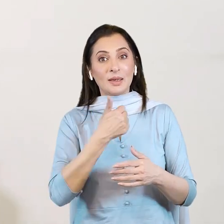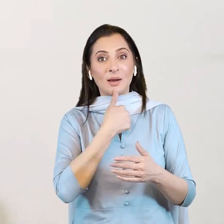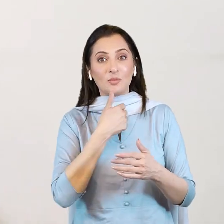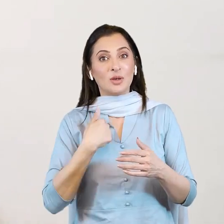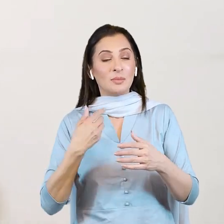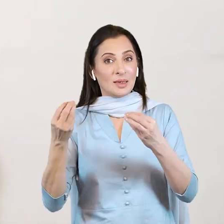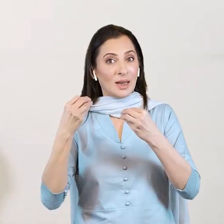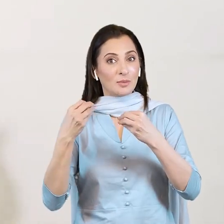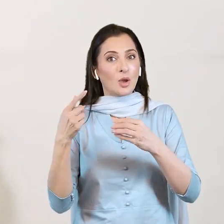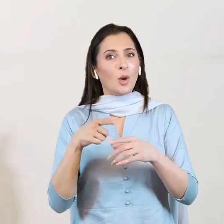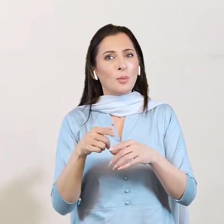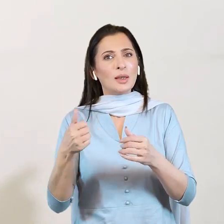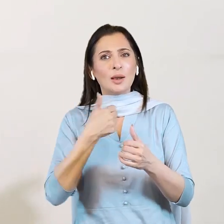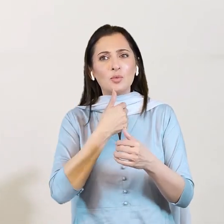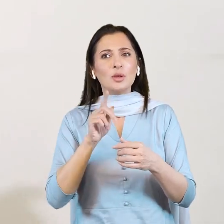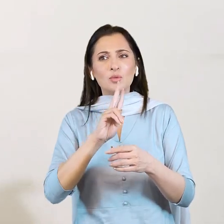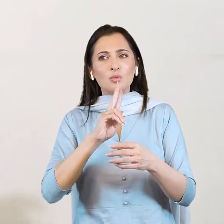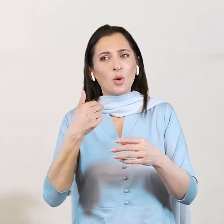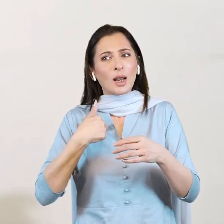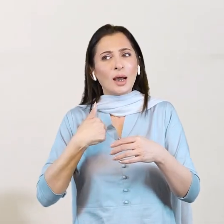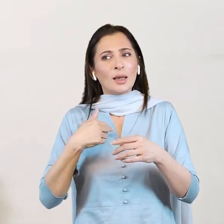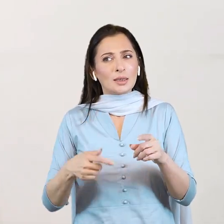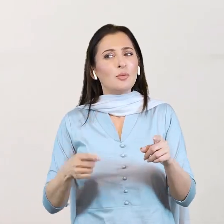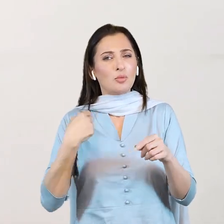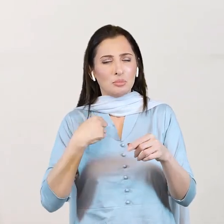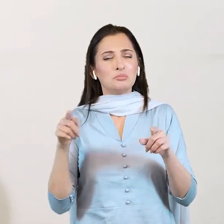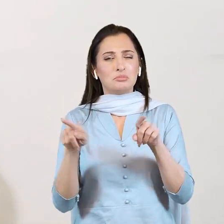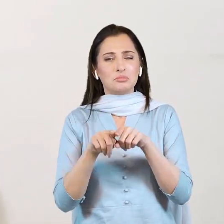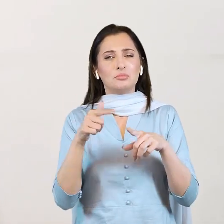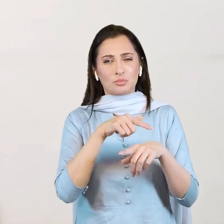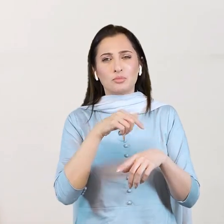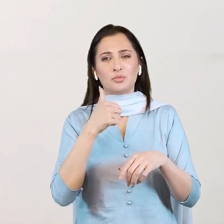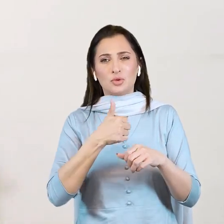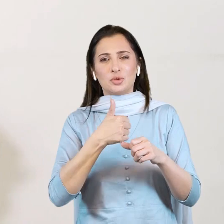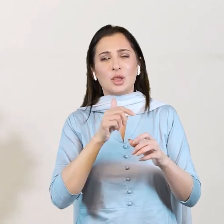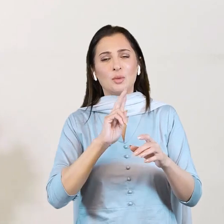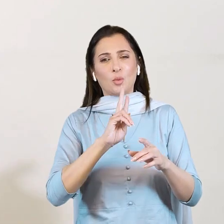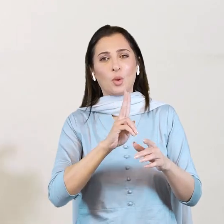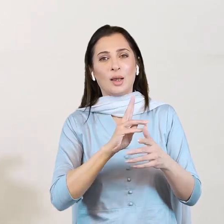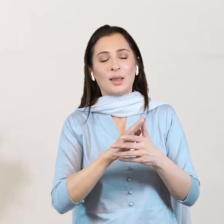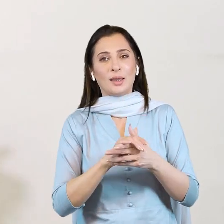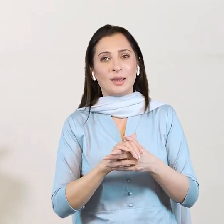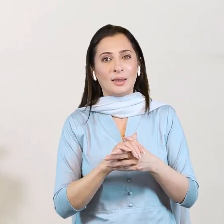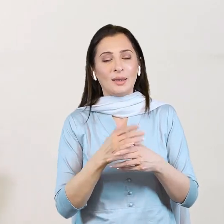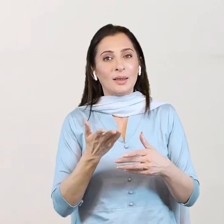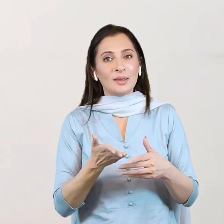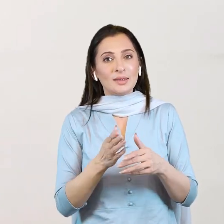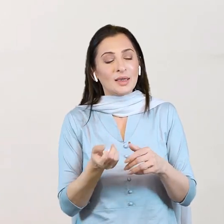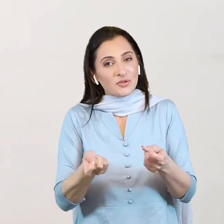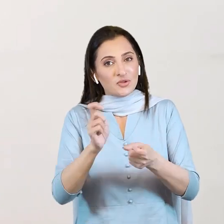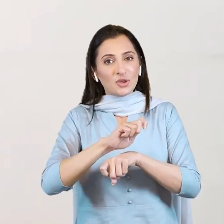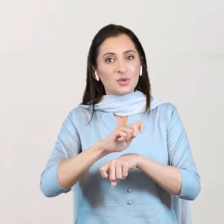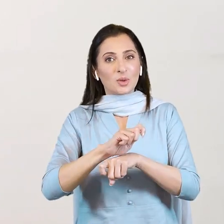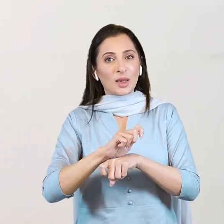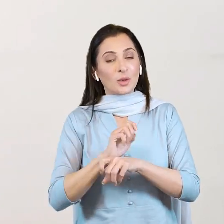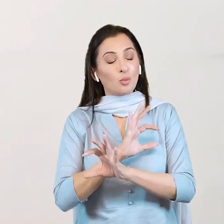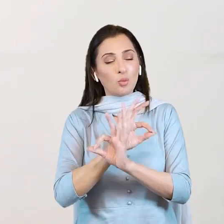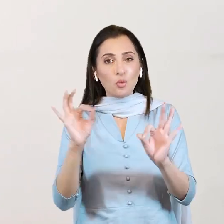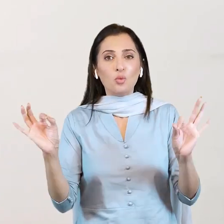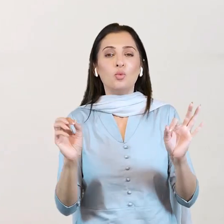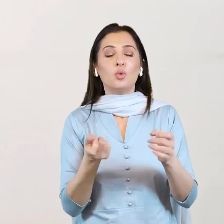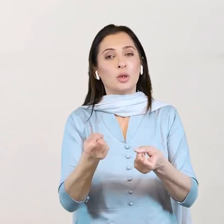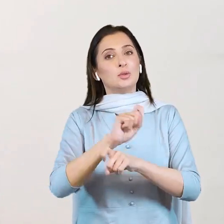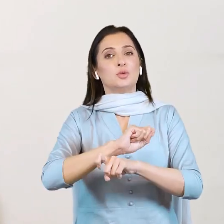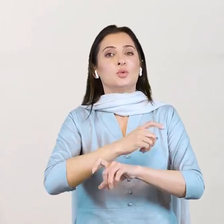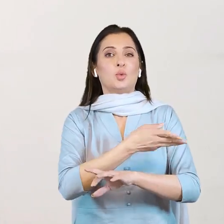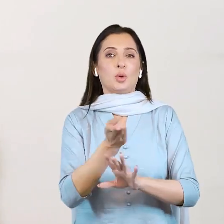someone, and he was completely moved after reading the article. It changed his perspective on the entire situation. And seeing how